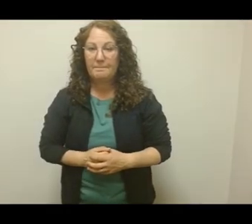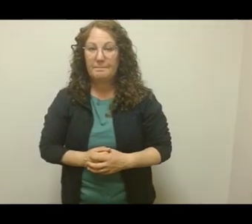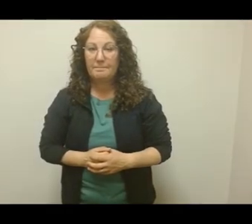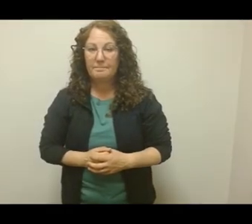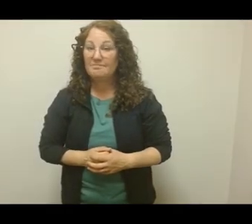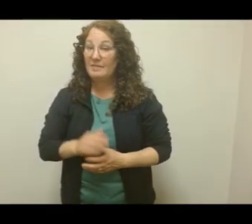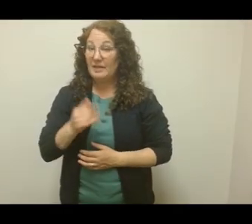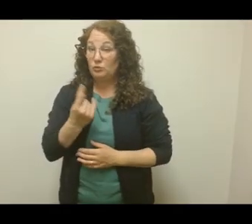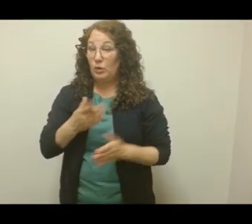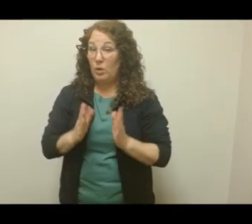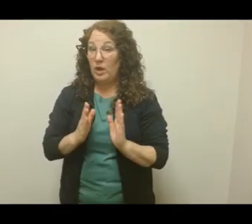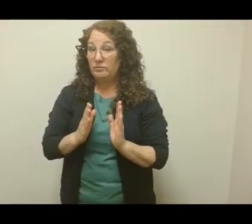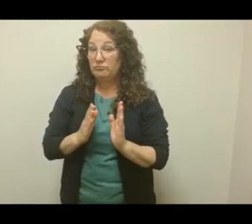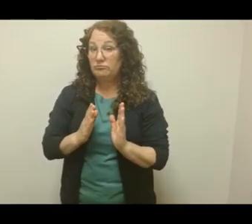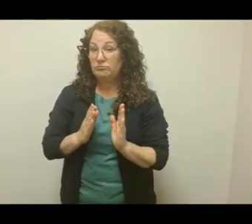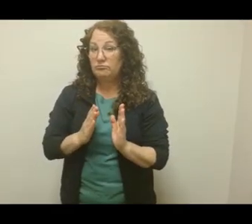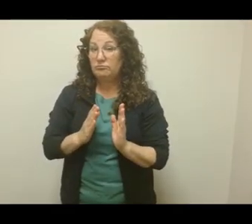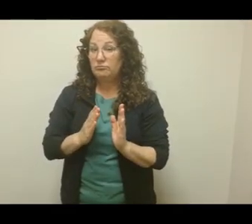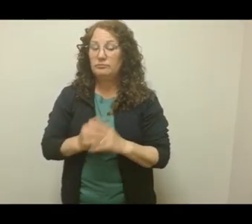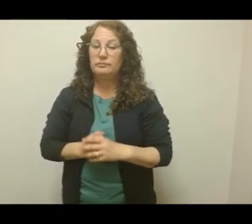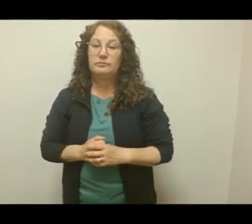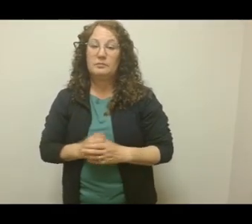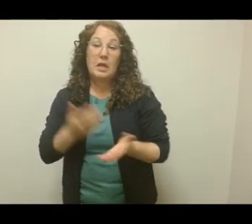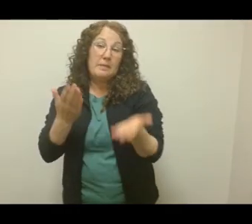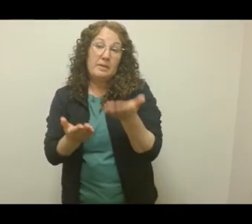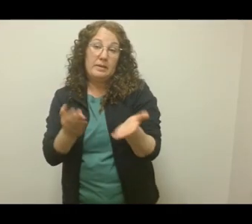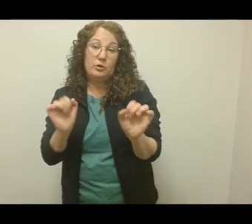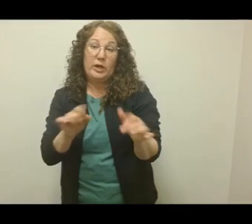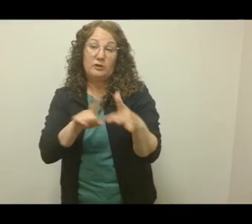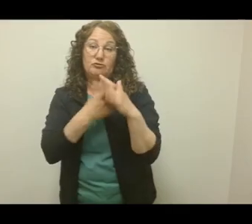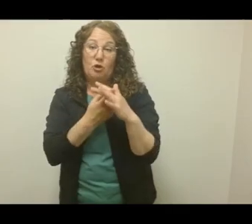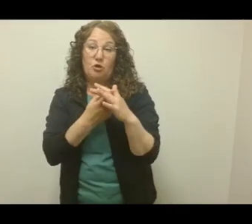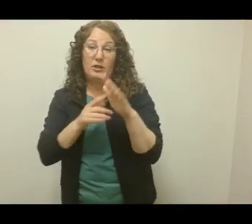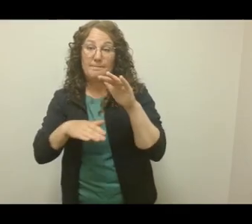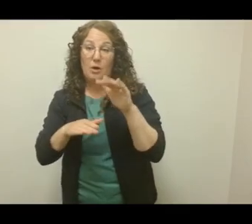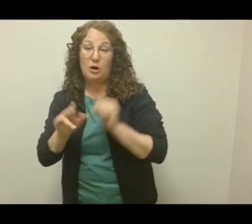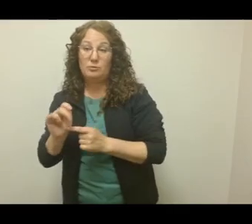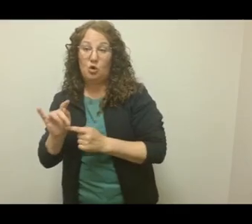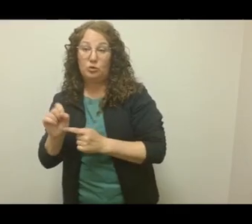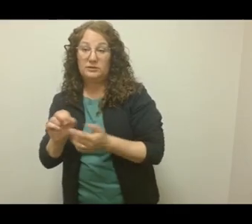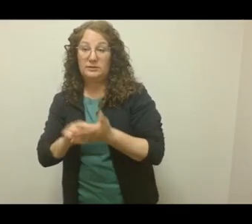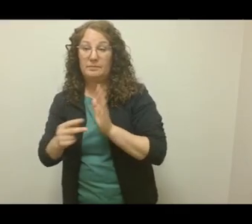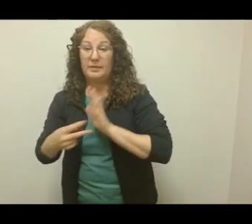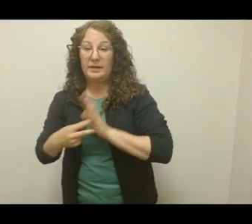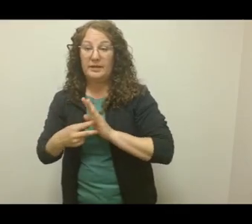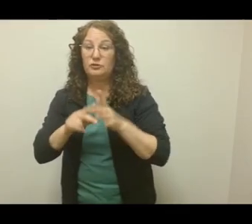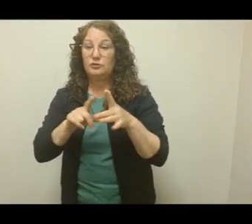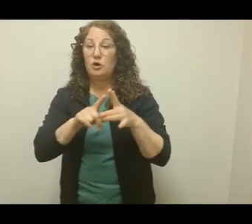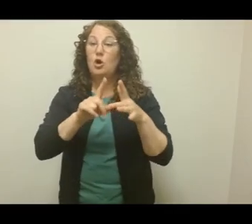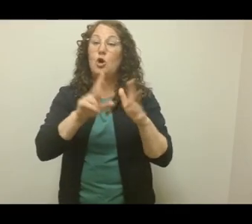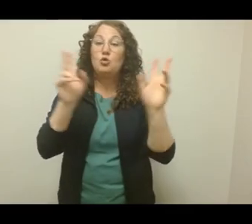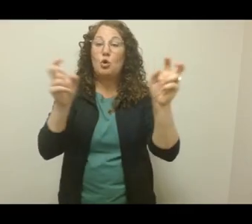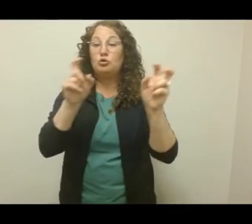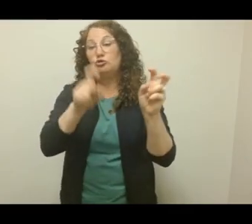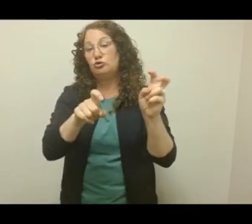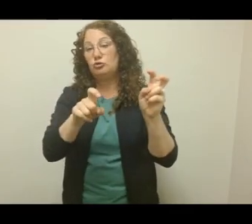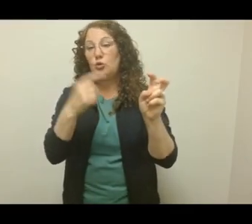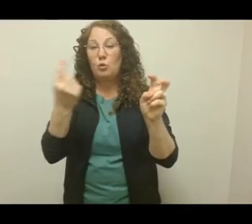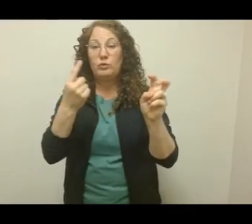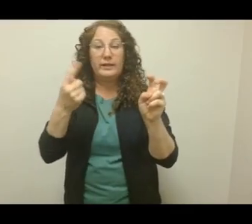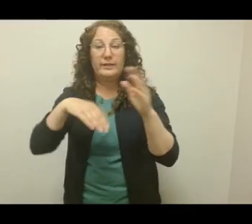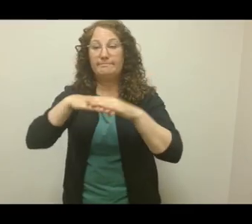That's one way you could do it. Maybe you could start at the bottom of the notes, right? You could start with quotes should only take